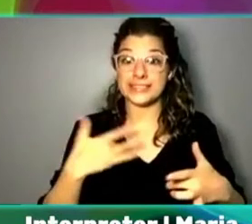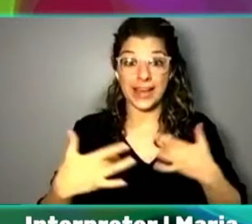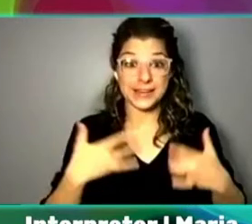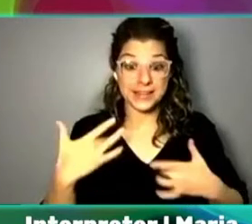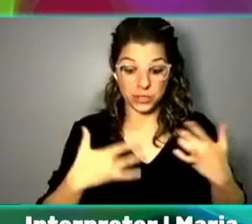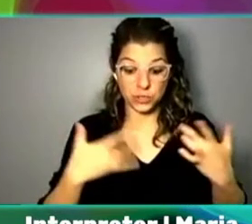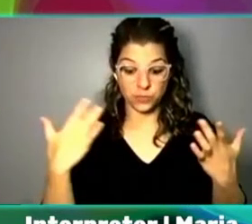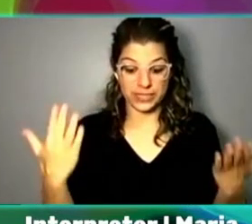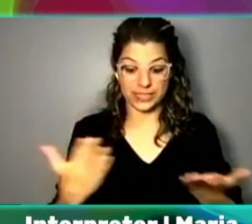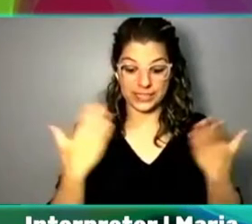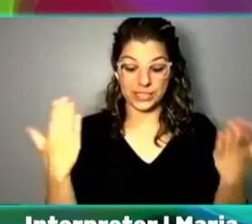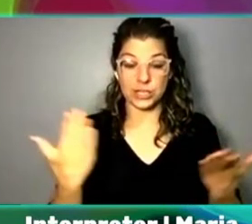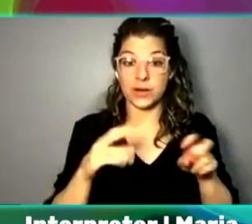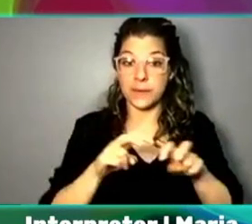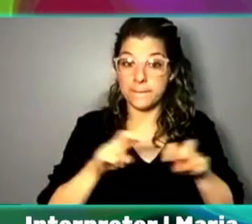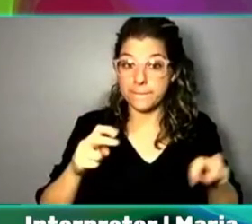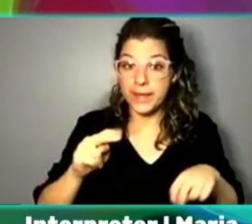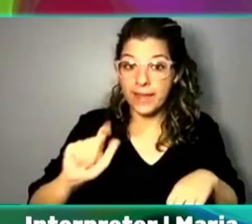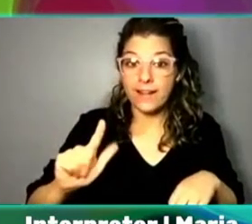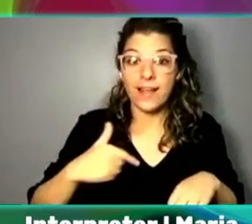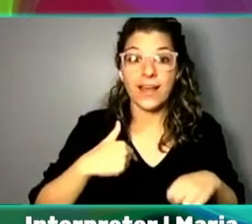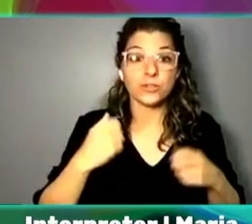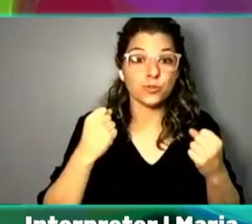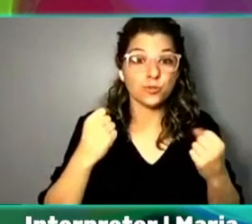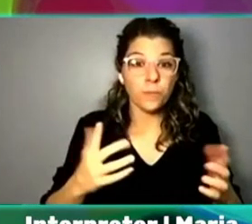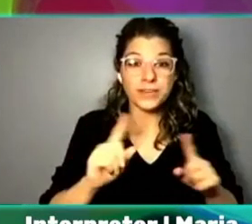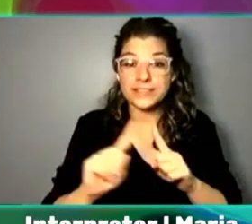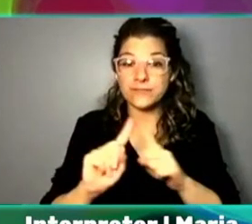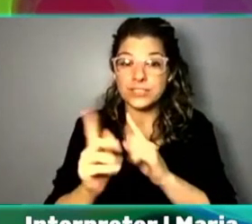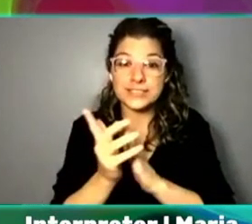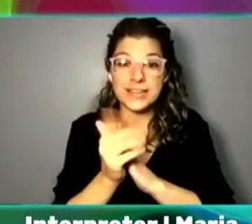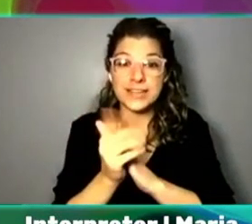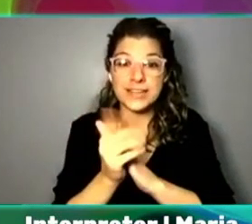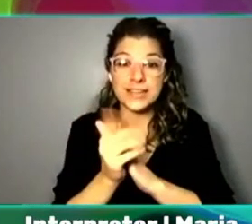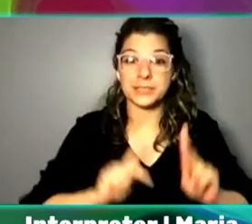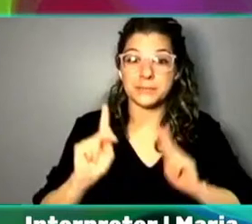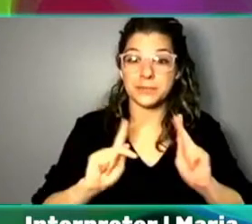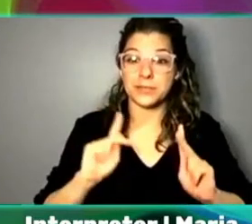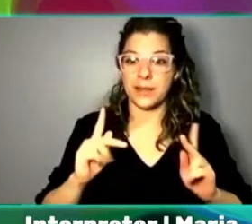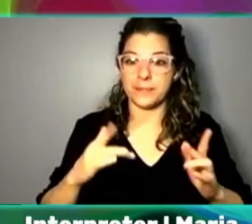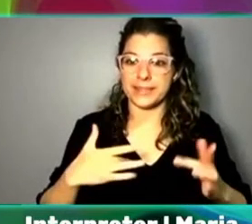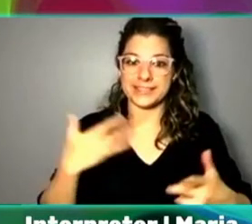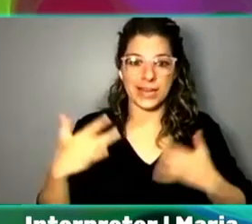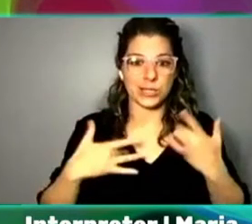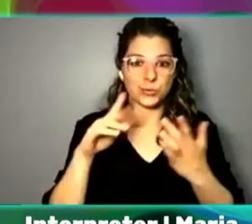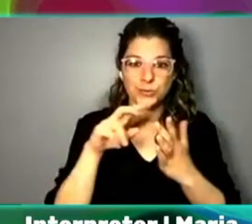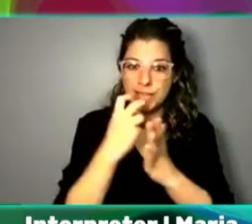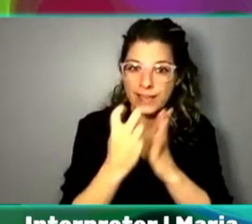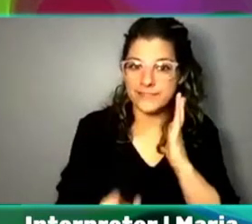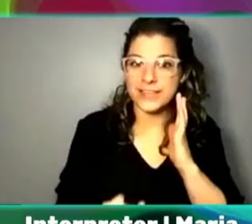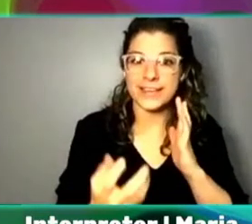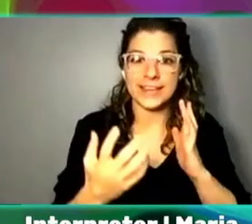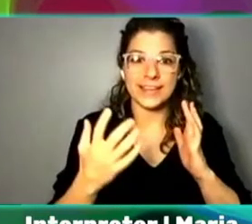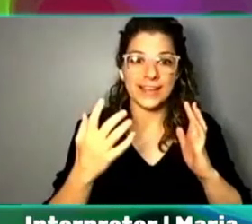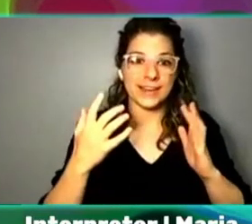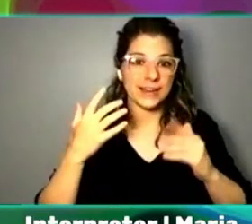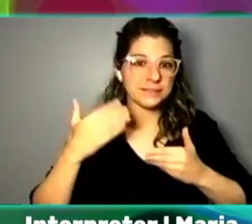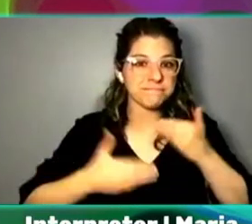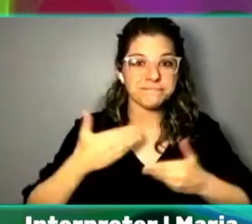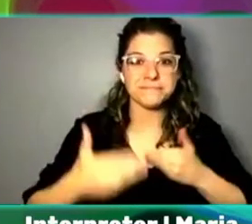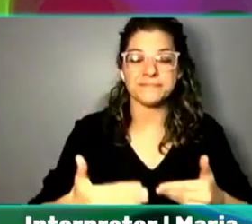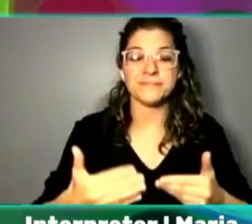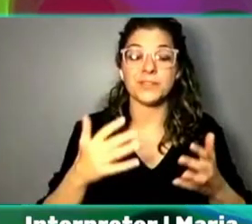This panel has so many talented people, and I can't wait to just dive in and have this conversation.